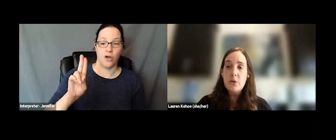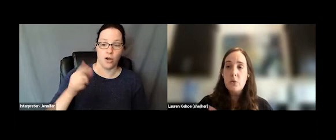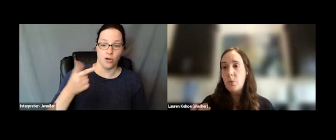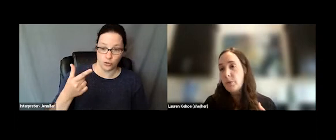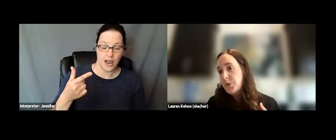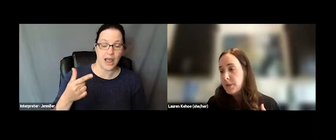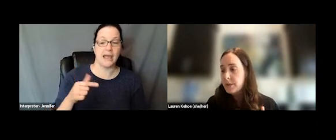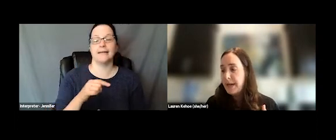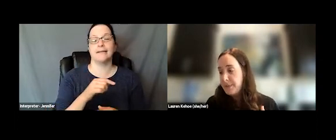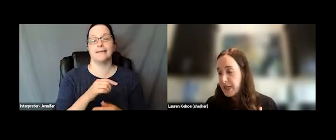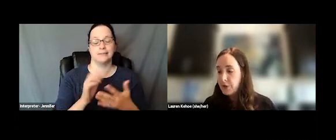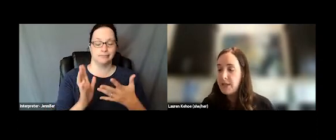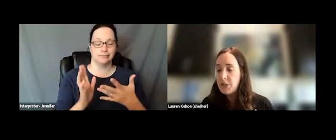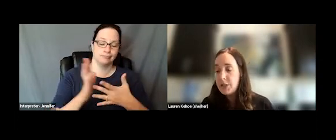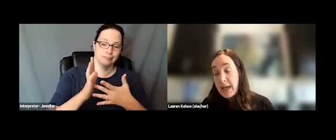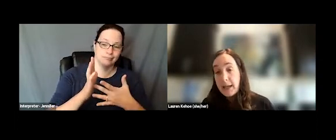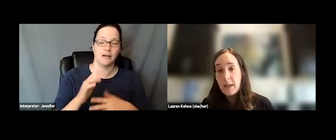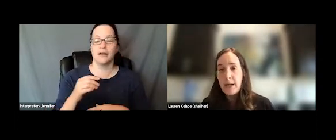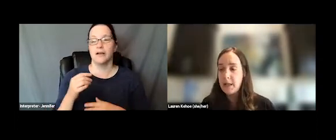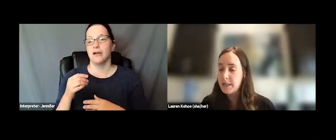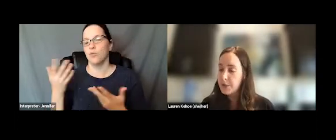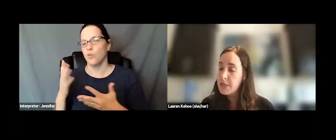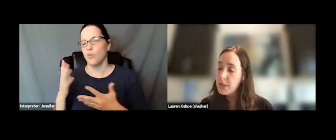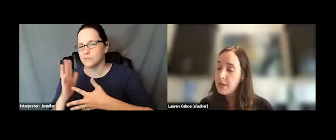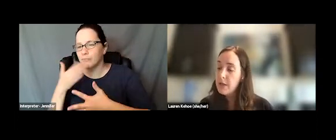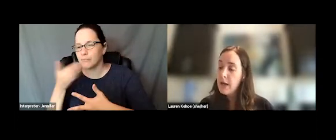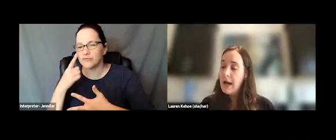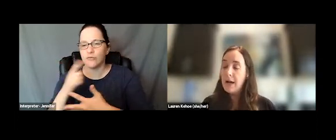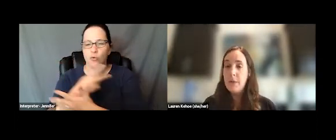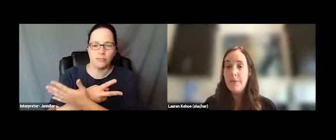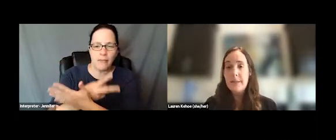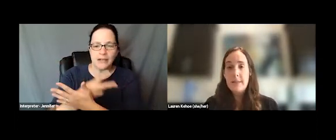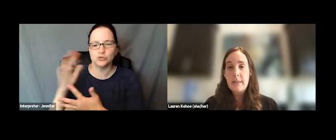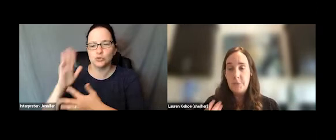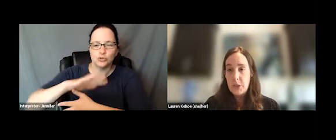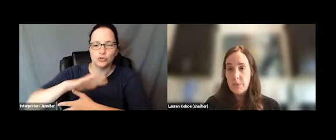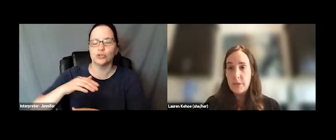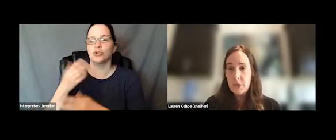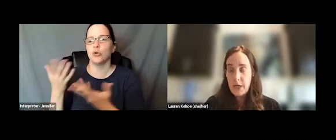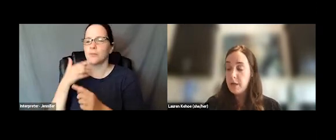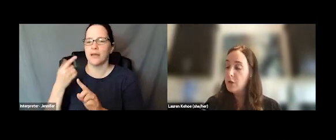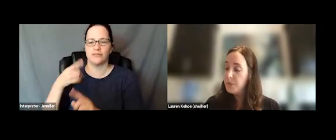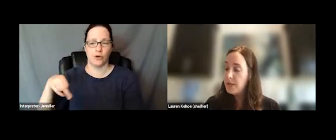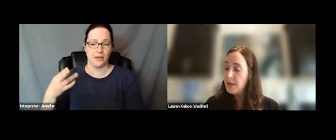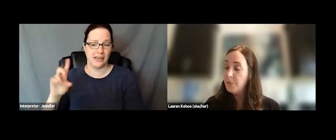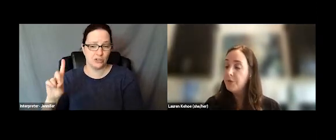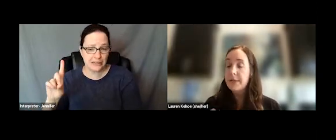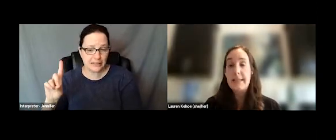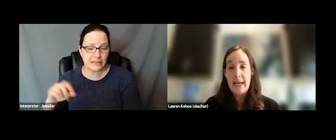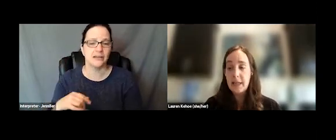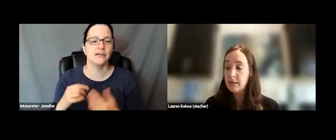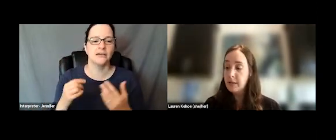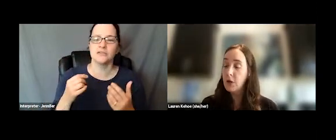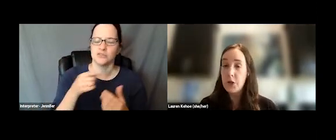literature review, or what resources might be best for a PhD candidate writing a dissertation. And this information that was shared could be helpful